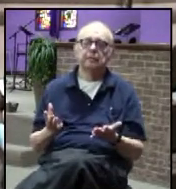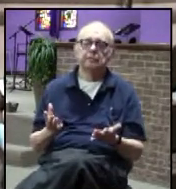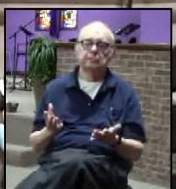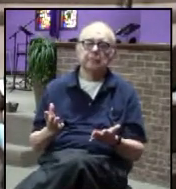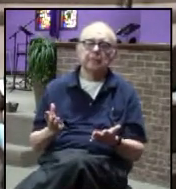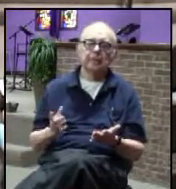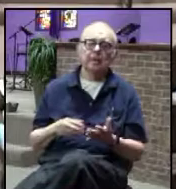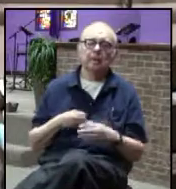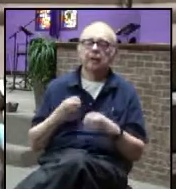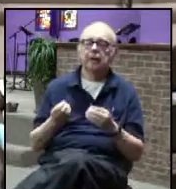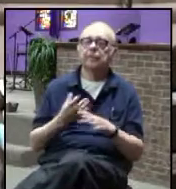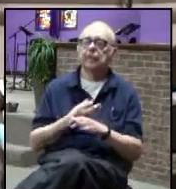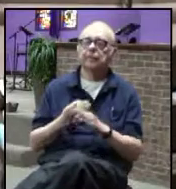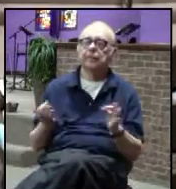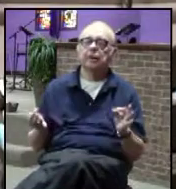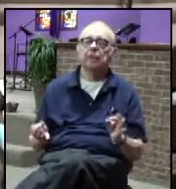free.